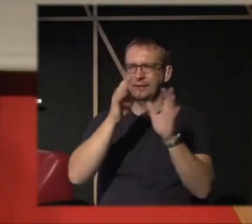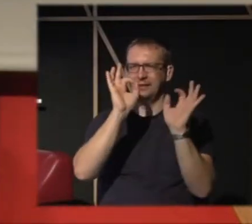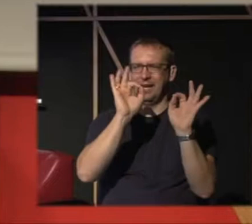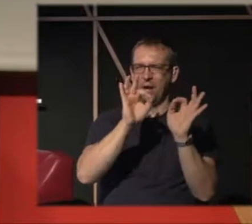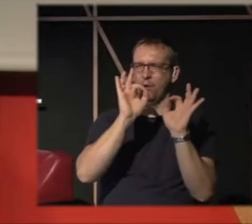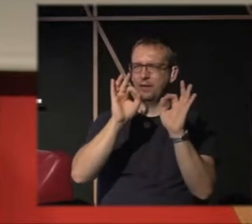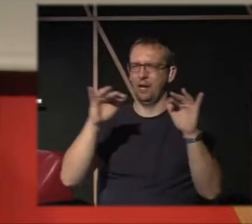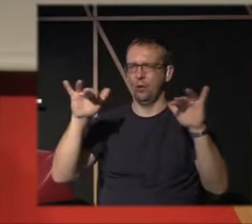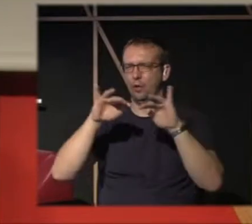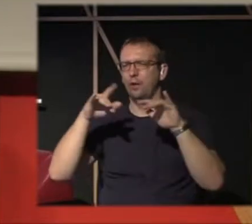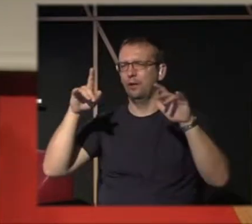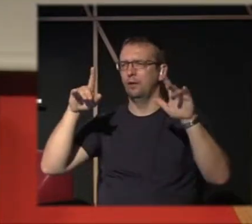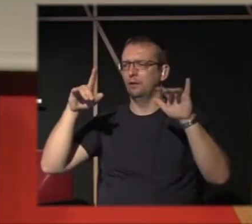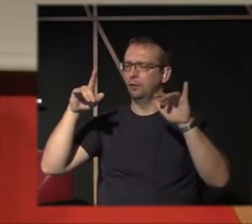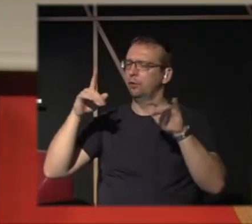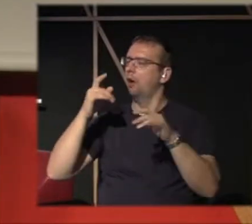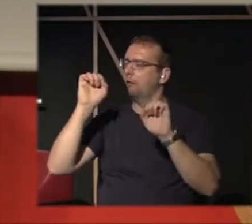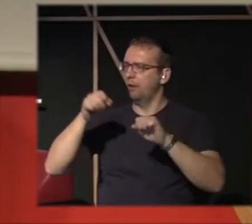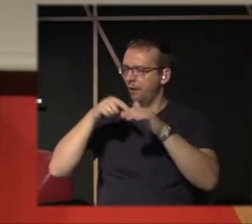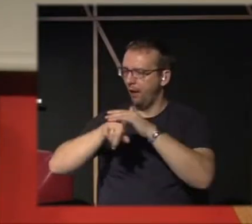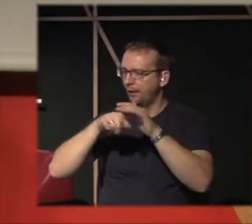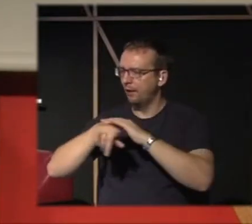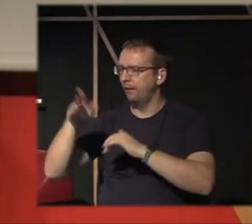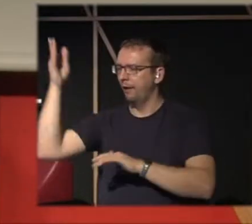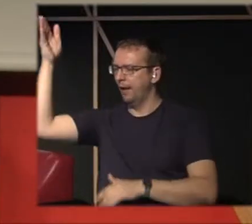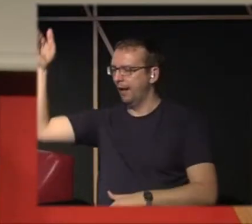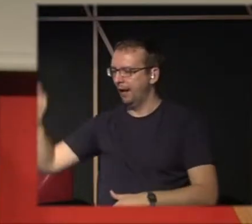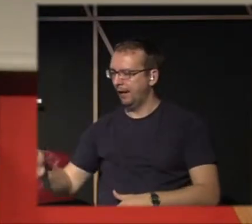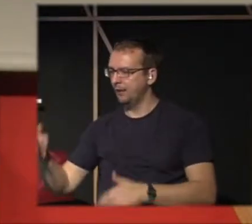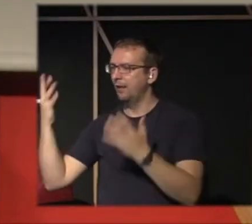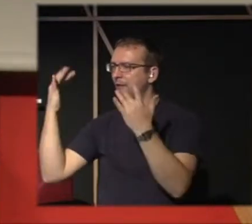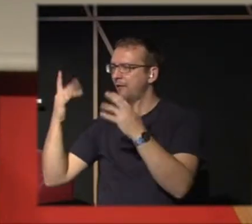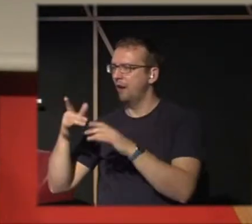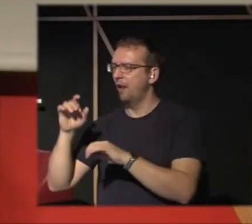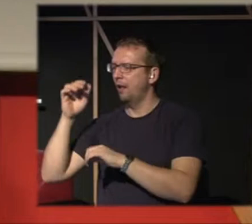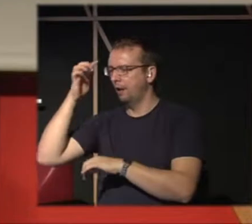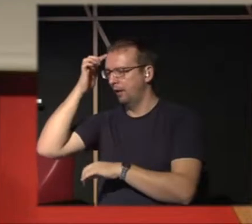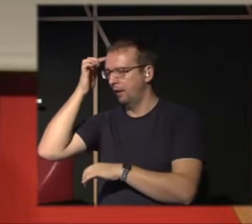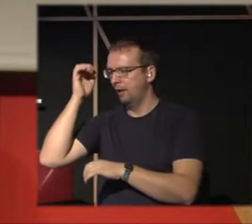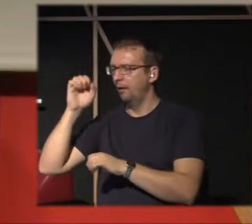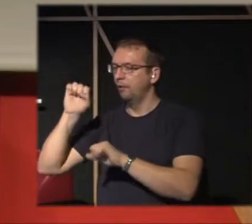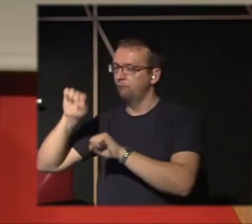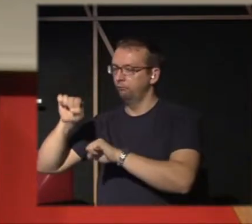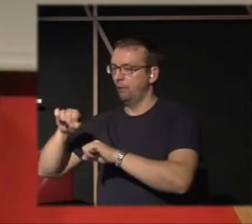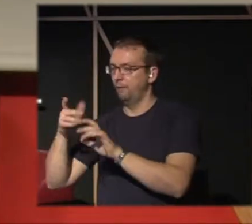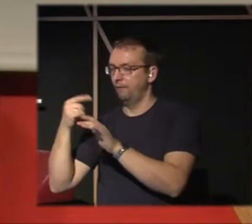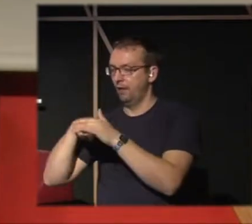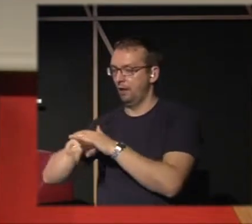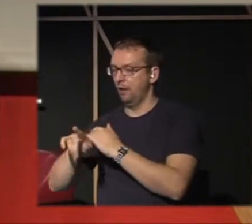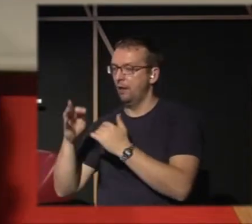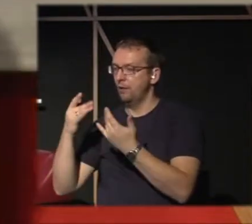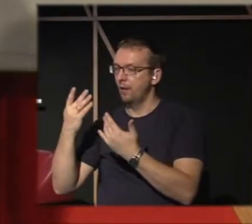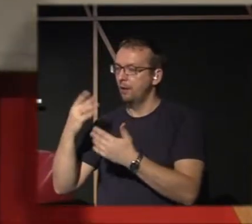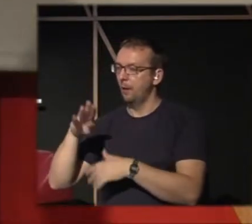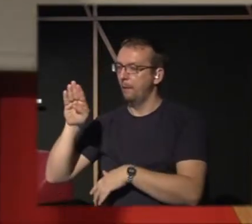numbers, and then you have the benchmarking based on the UEFA CAFE guidelines.